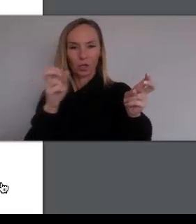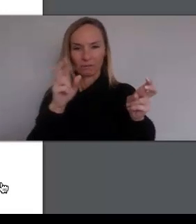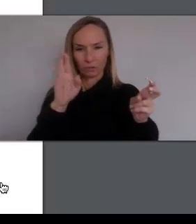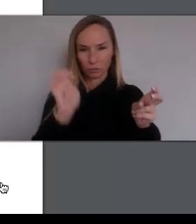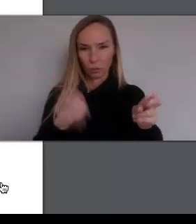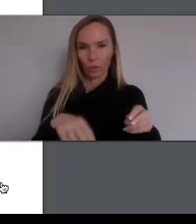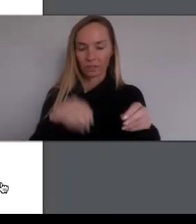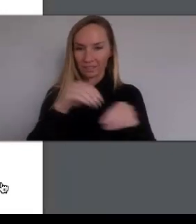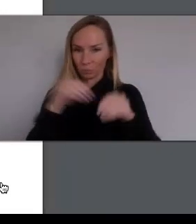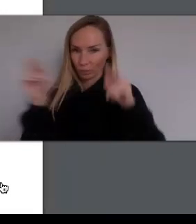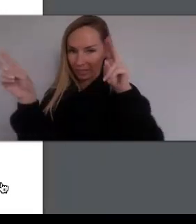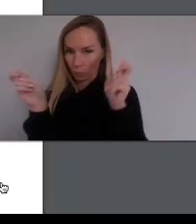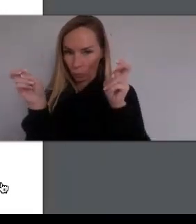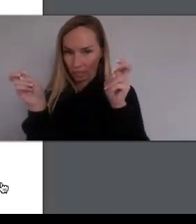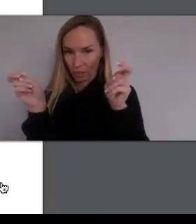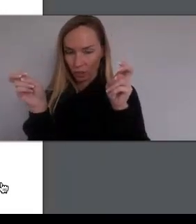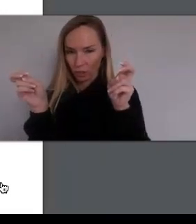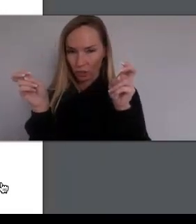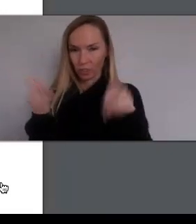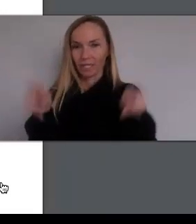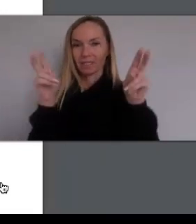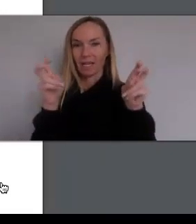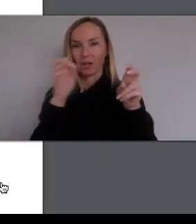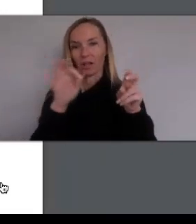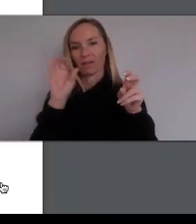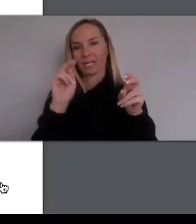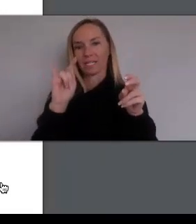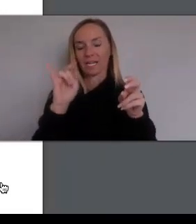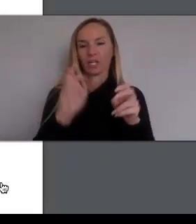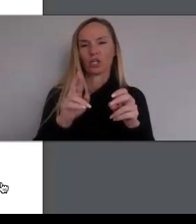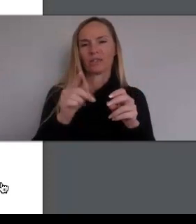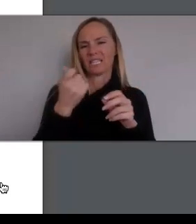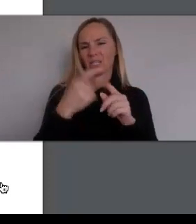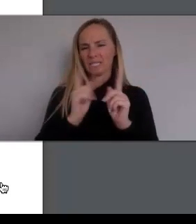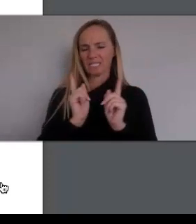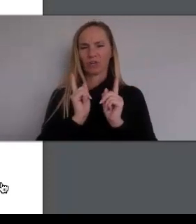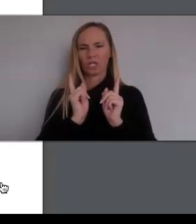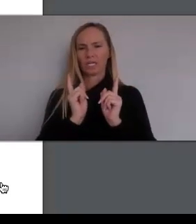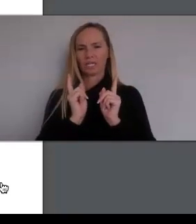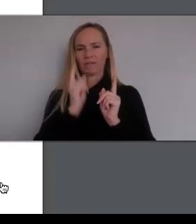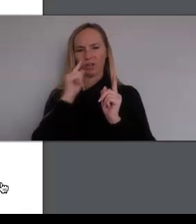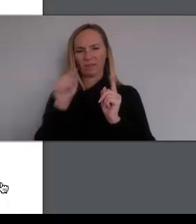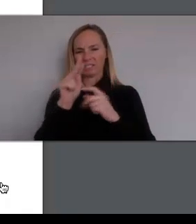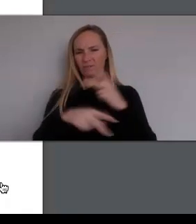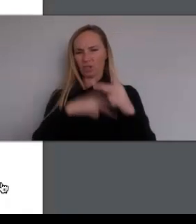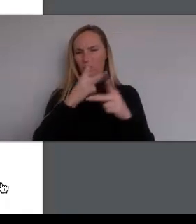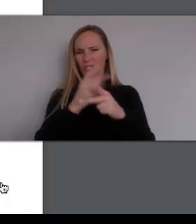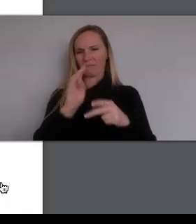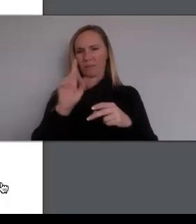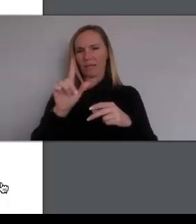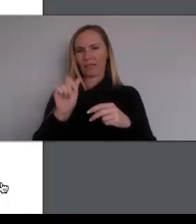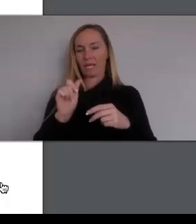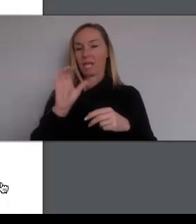in quotation marks. Title of the container. Now that's a little different for this version of MLA.